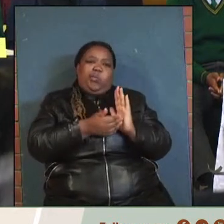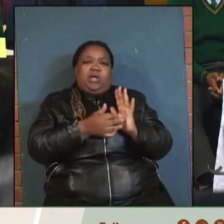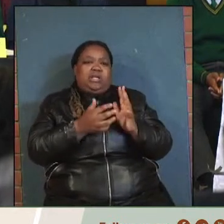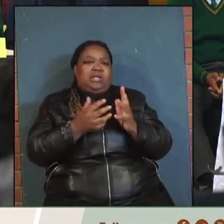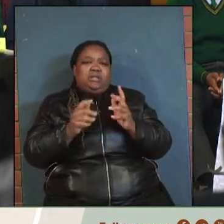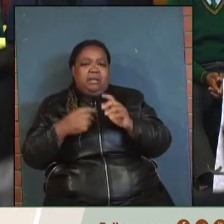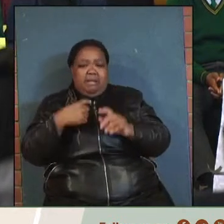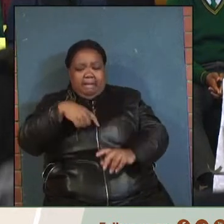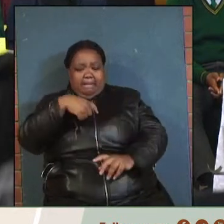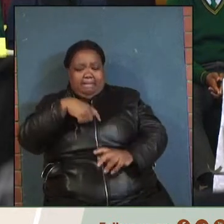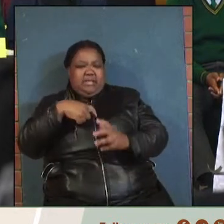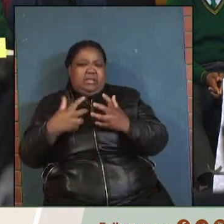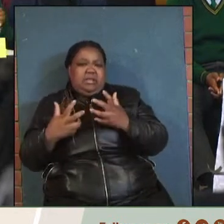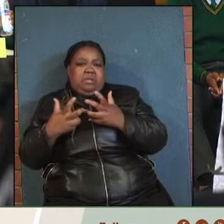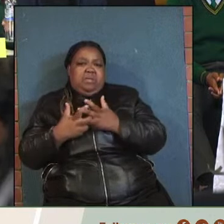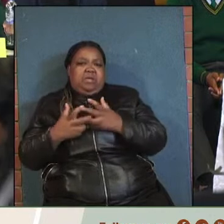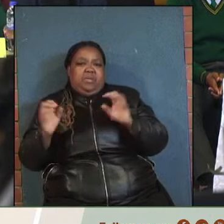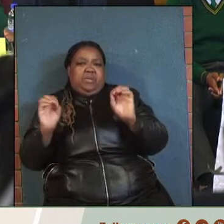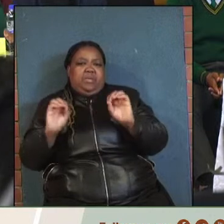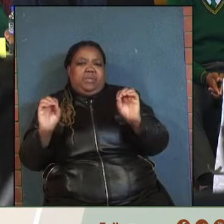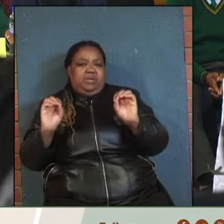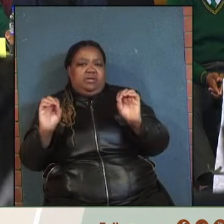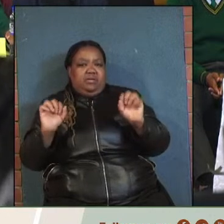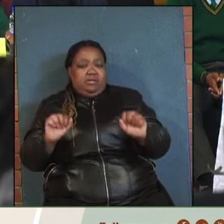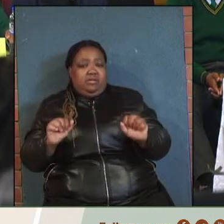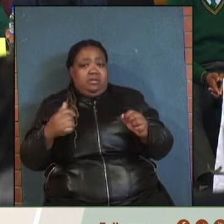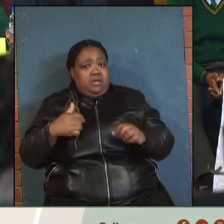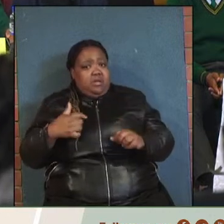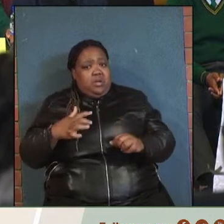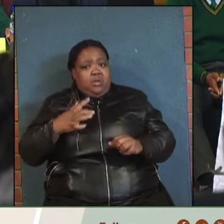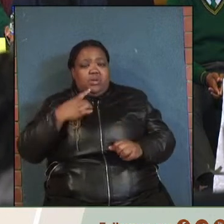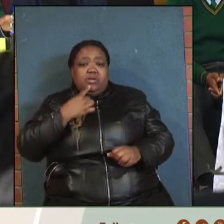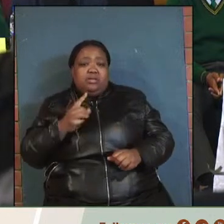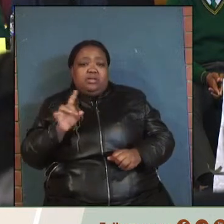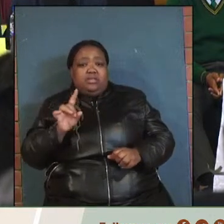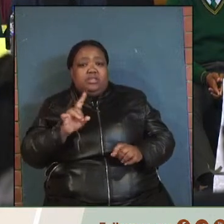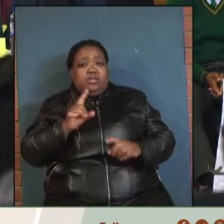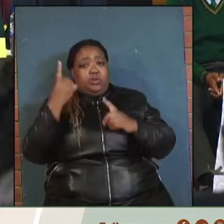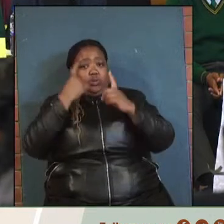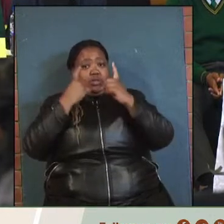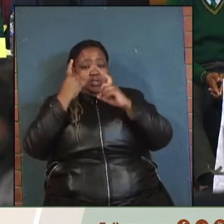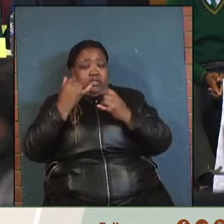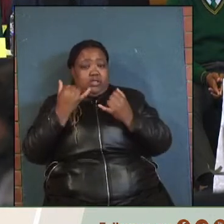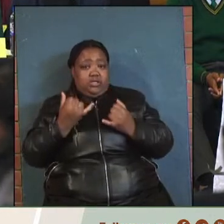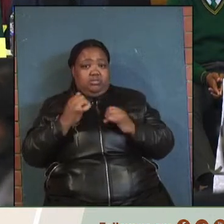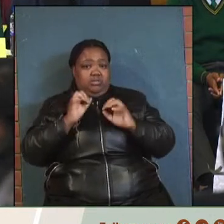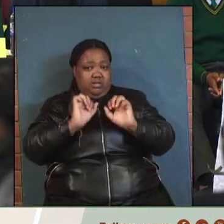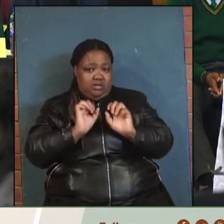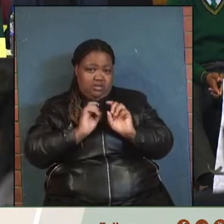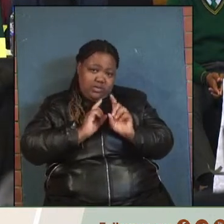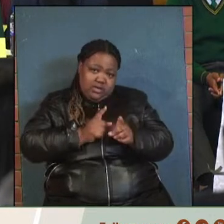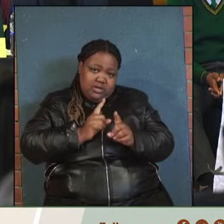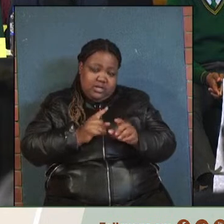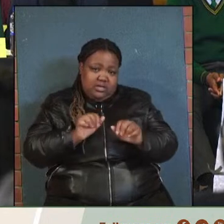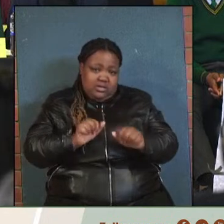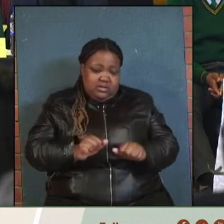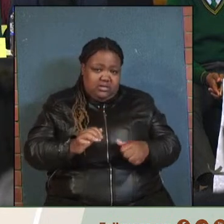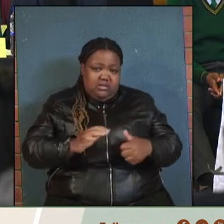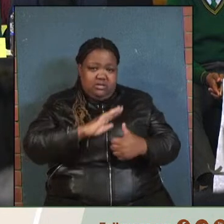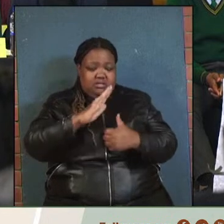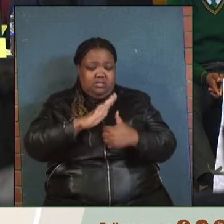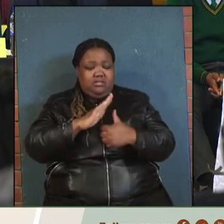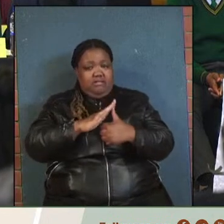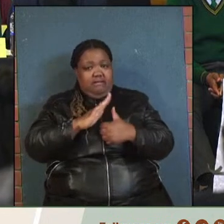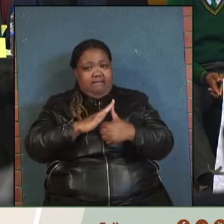into details. And I would like to mention and answer all your questions right now. So the first